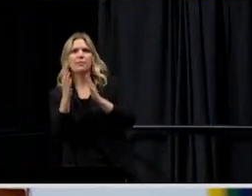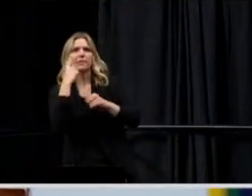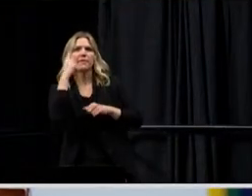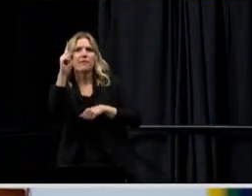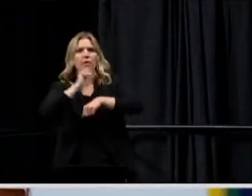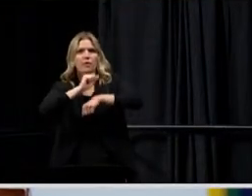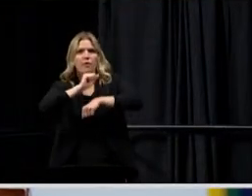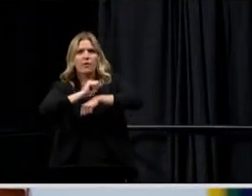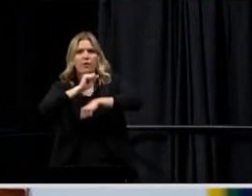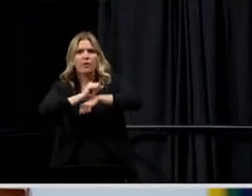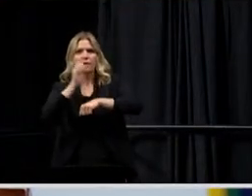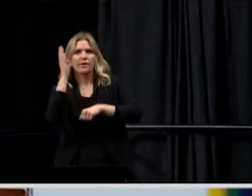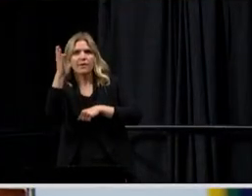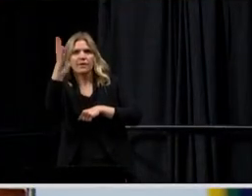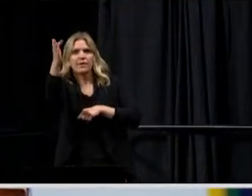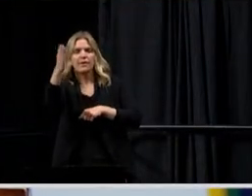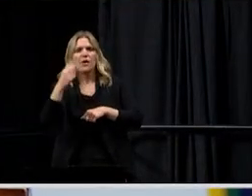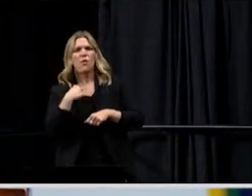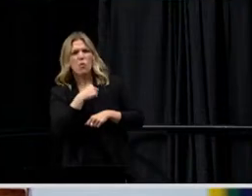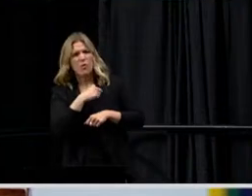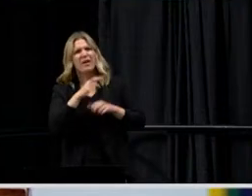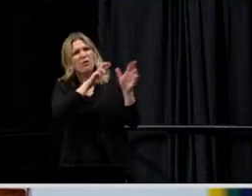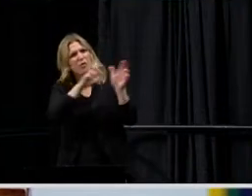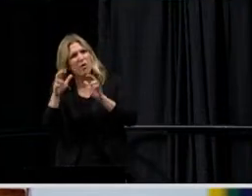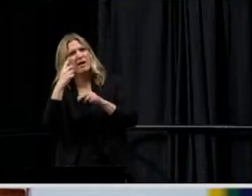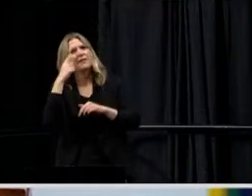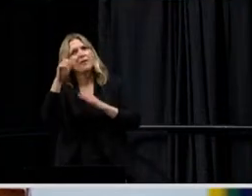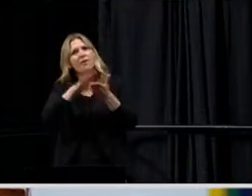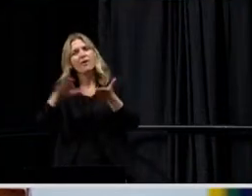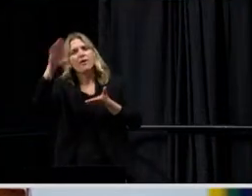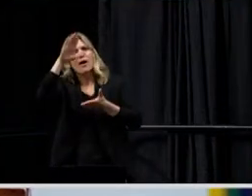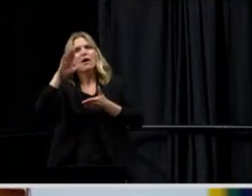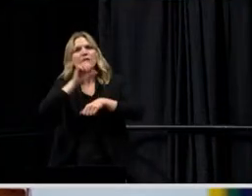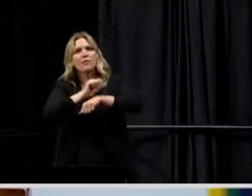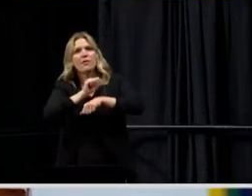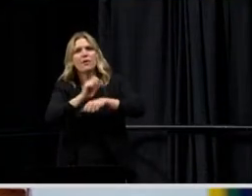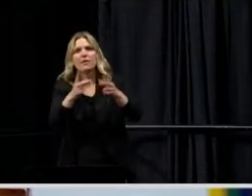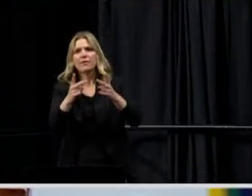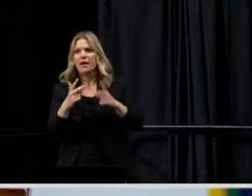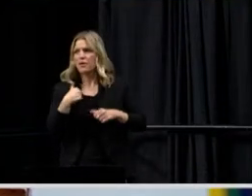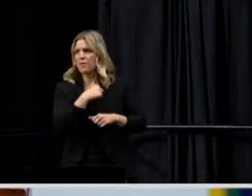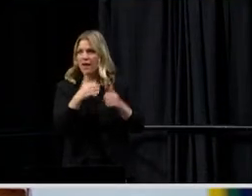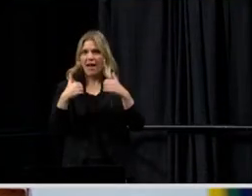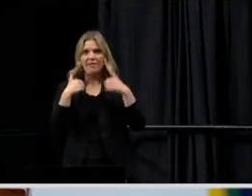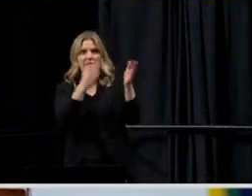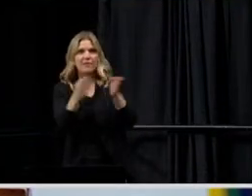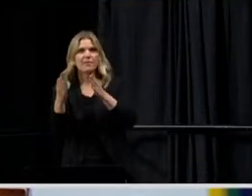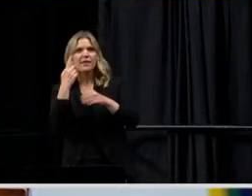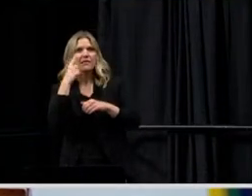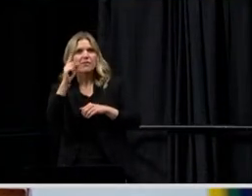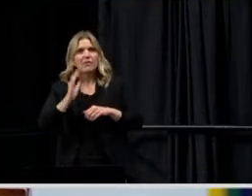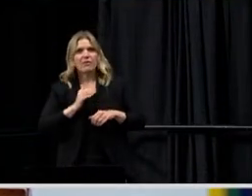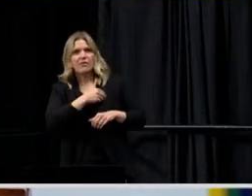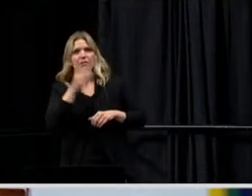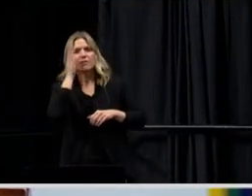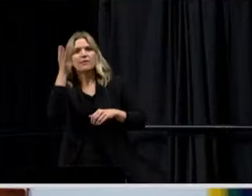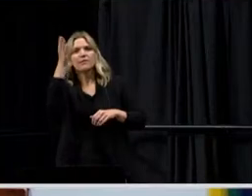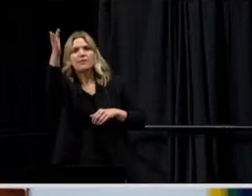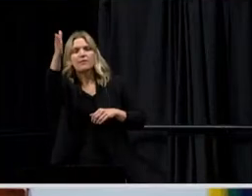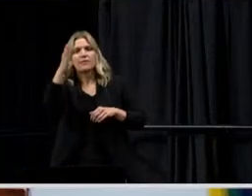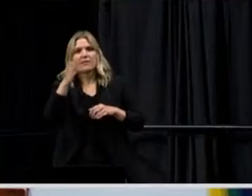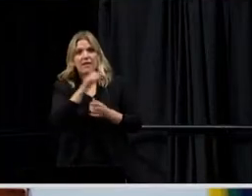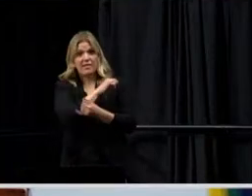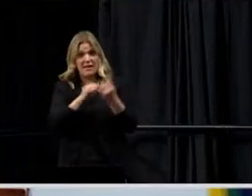workforce. We are ready for college and the workplace, and we have a plan for our future.